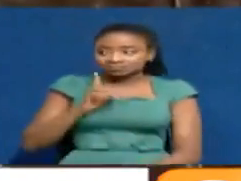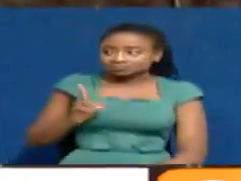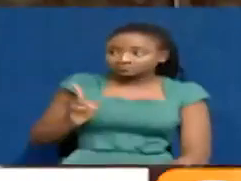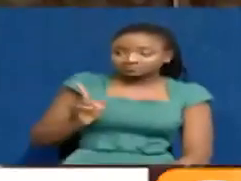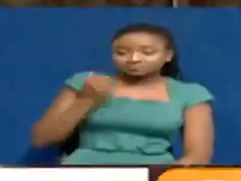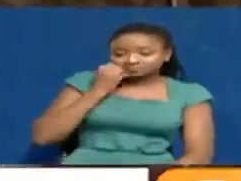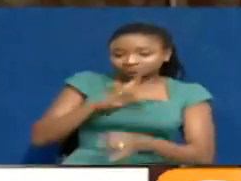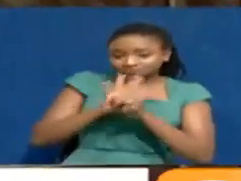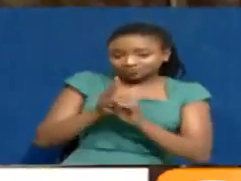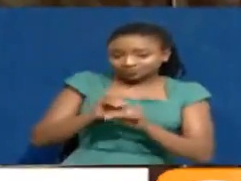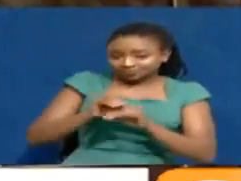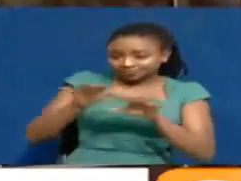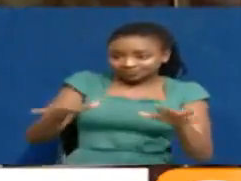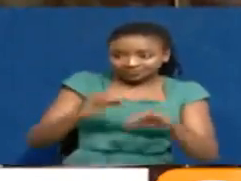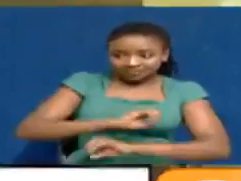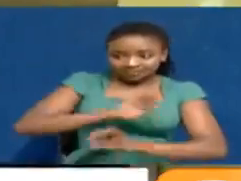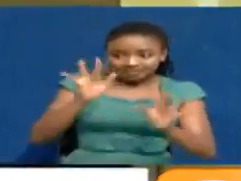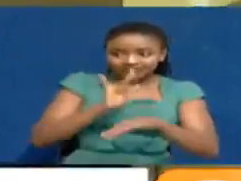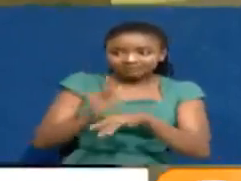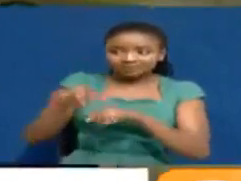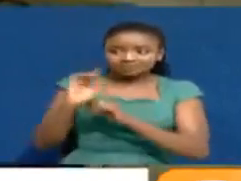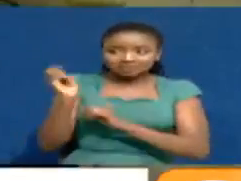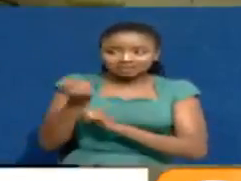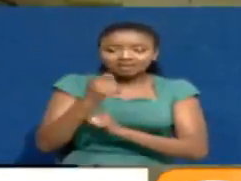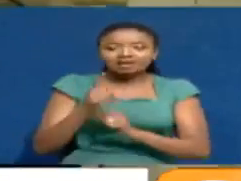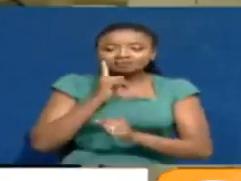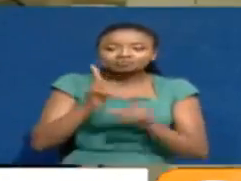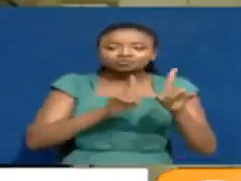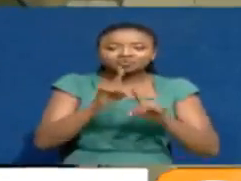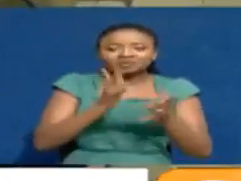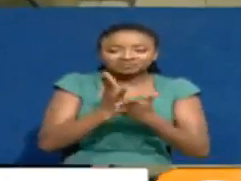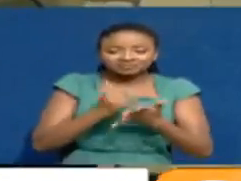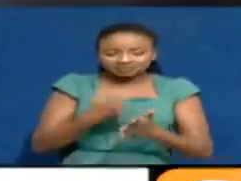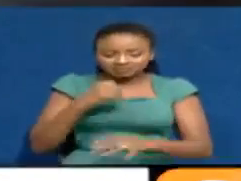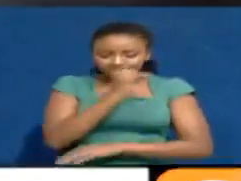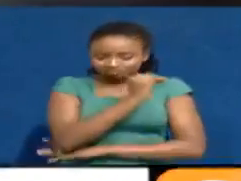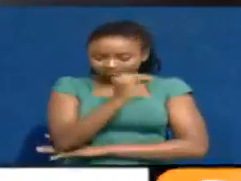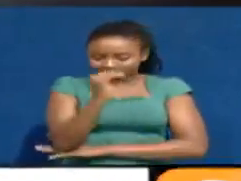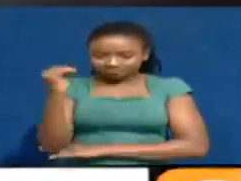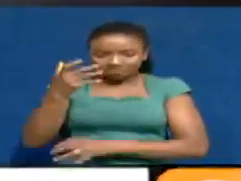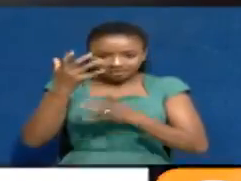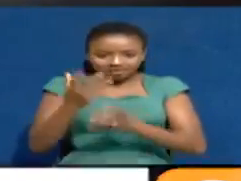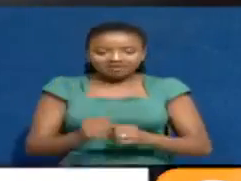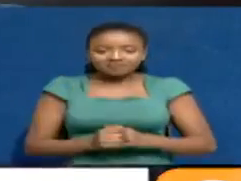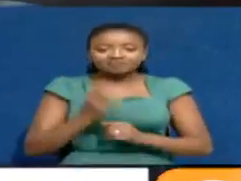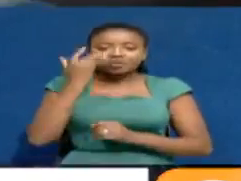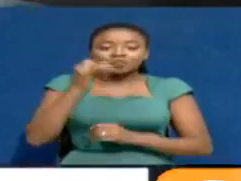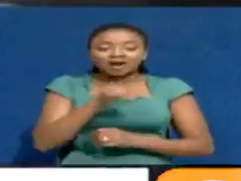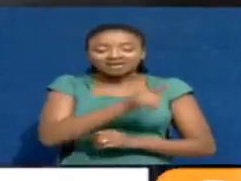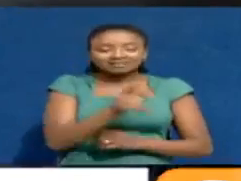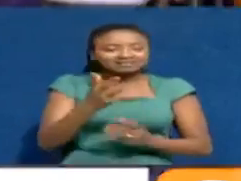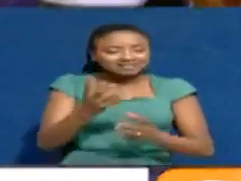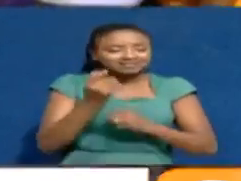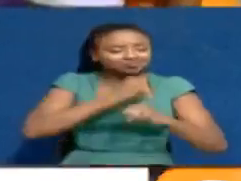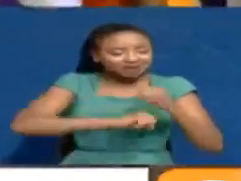With the fourth wave of the COVID-19 pandemic battering Kenya, the tourism sector is under scrutiny. CS Najib Balala says that the sector needs to be